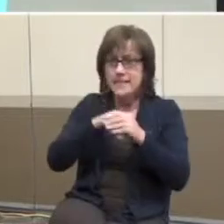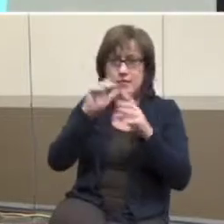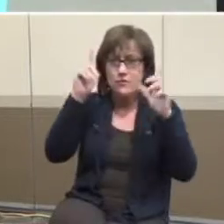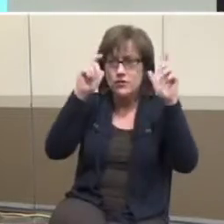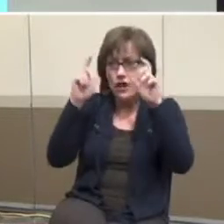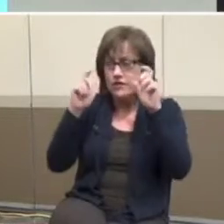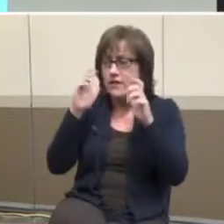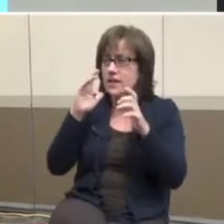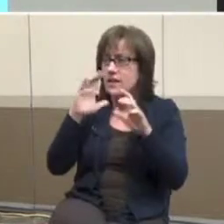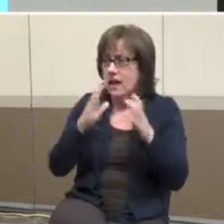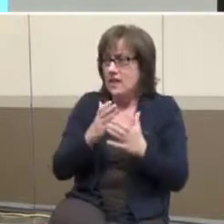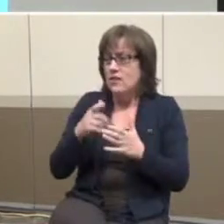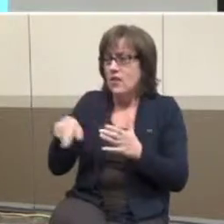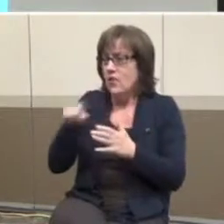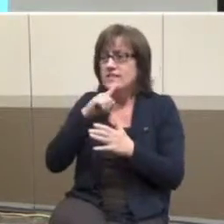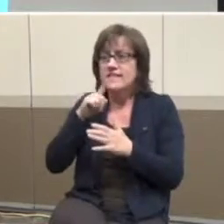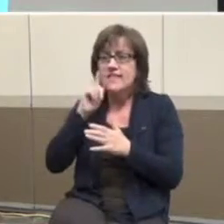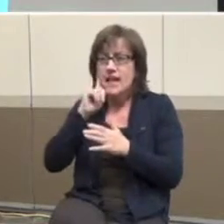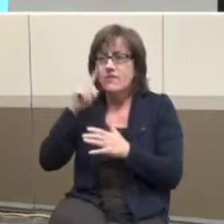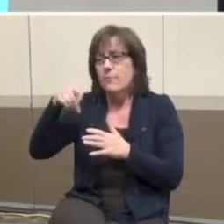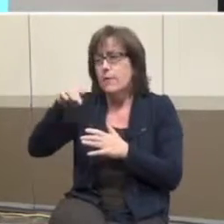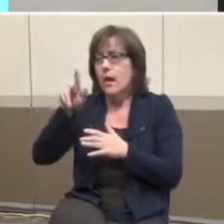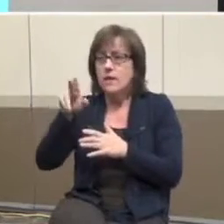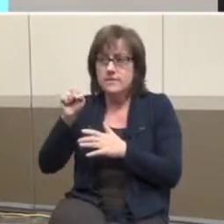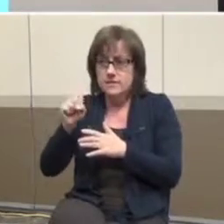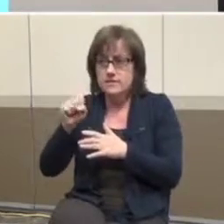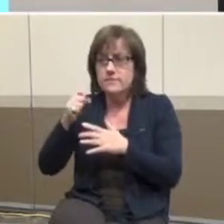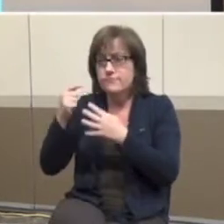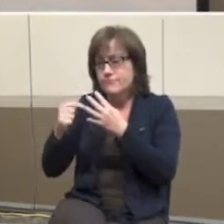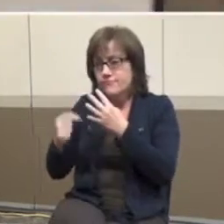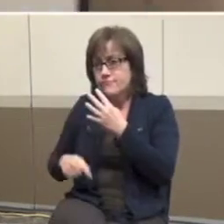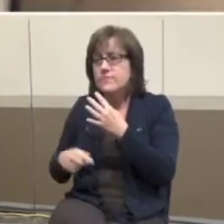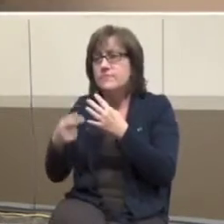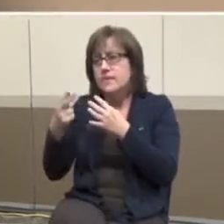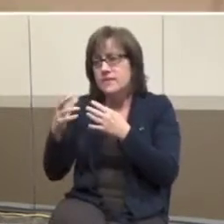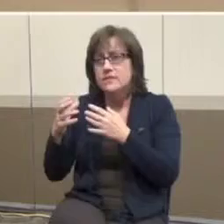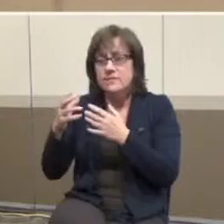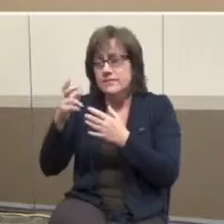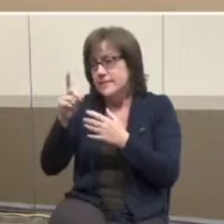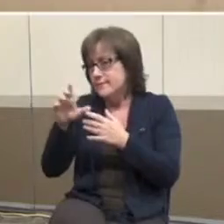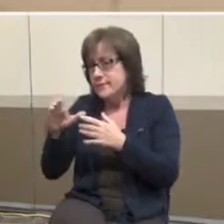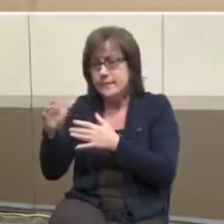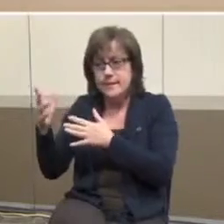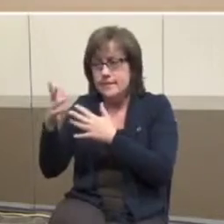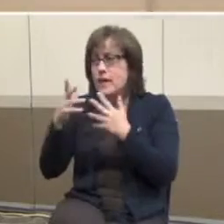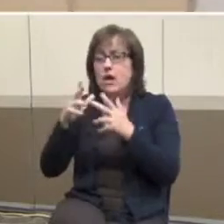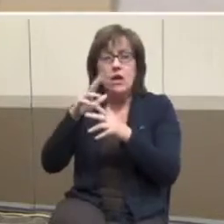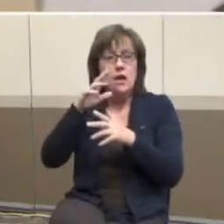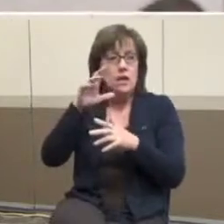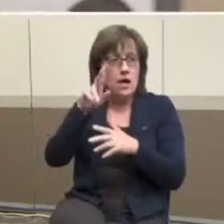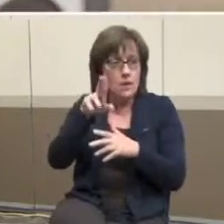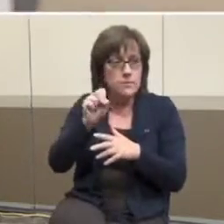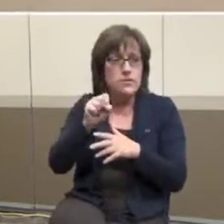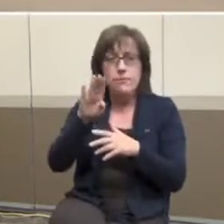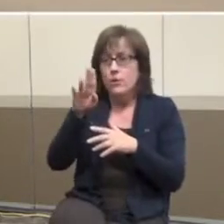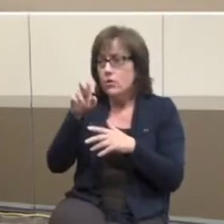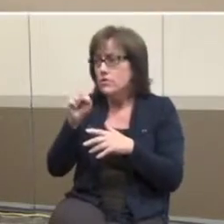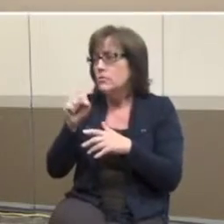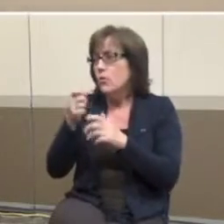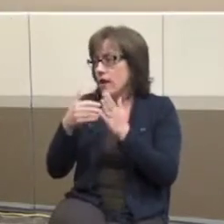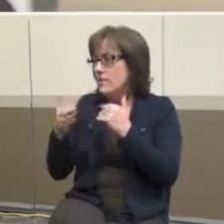me that were the Deaf Plus kids. We found patterns on lines of things like the cubs, the bulls, things that they loved. And rather than coloring the